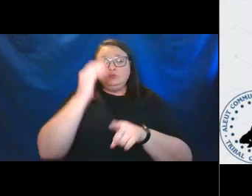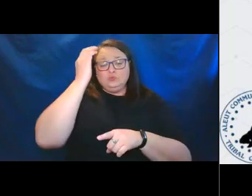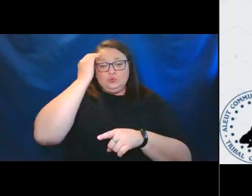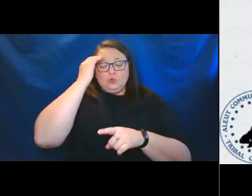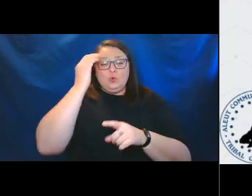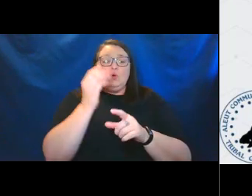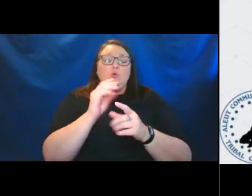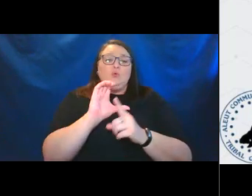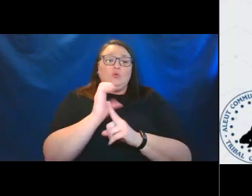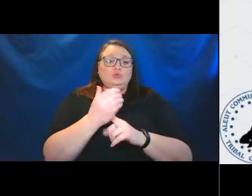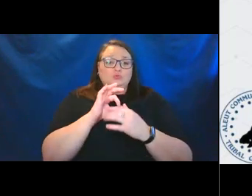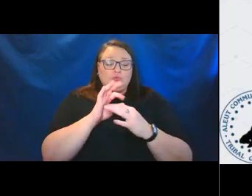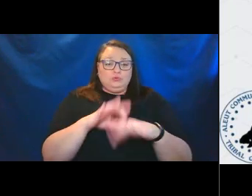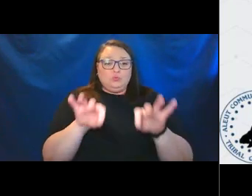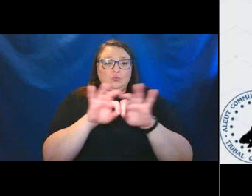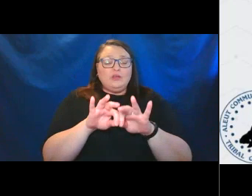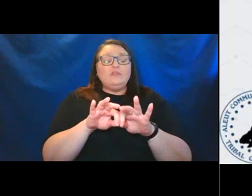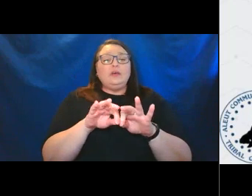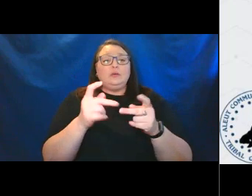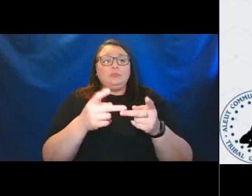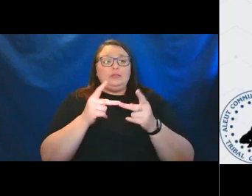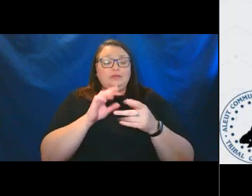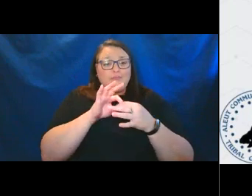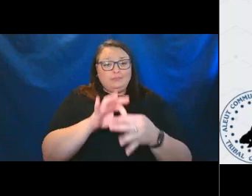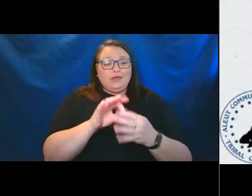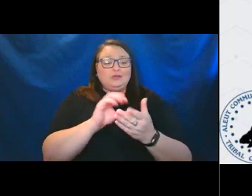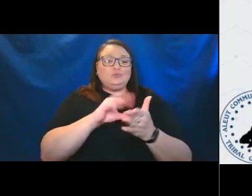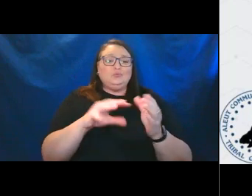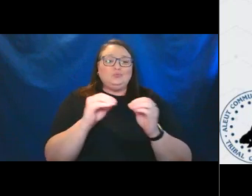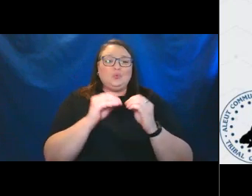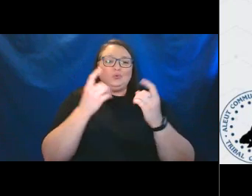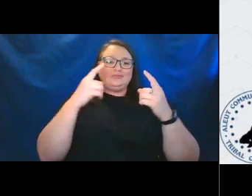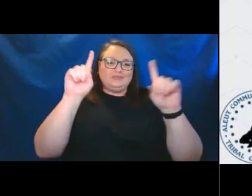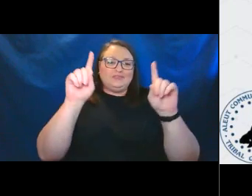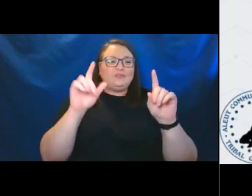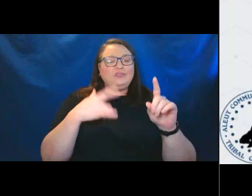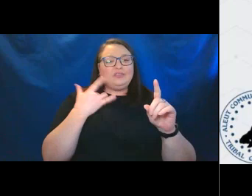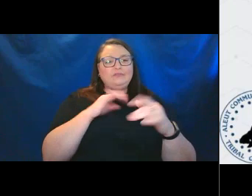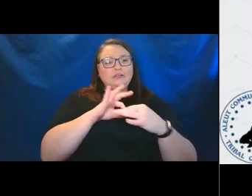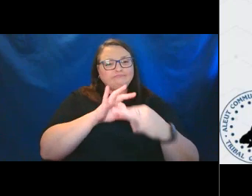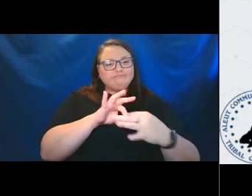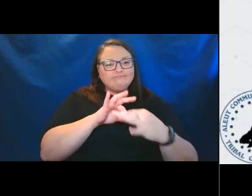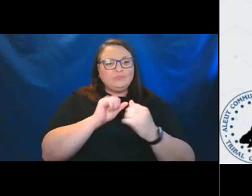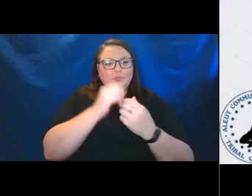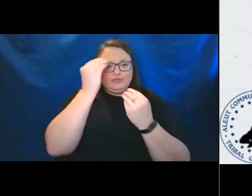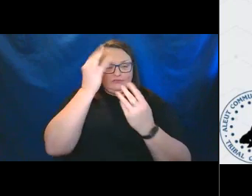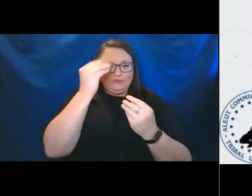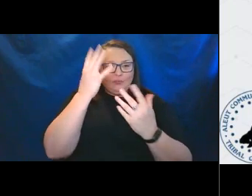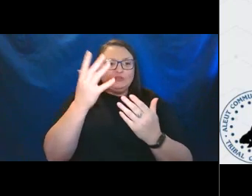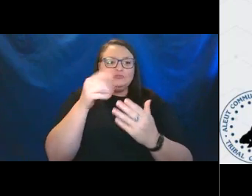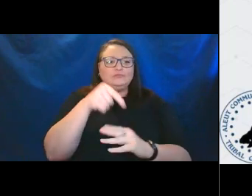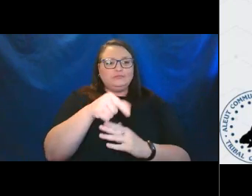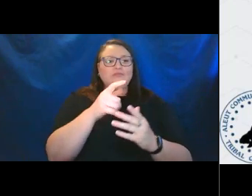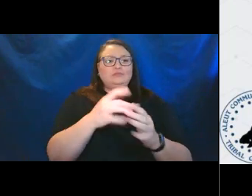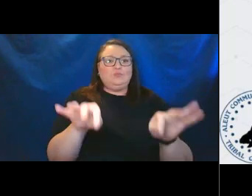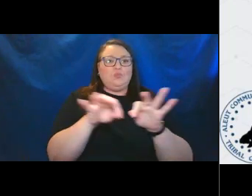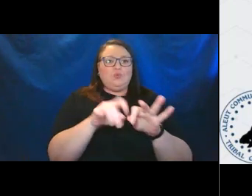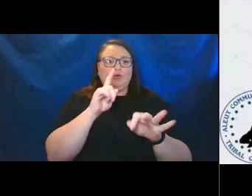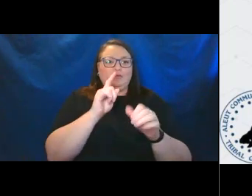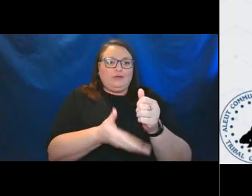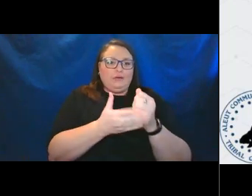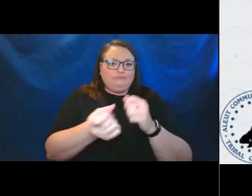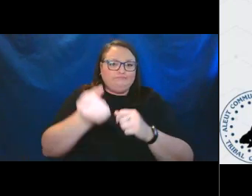place-based education models, our students are more successful because there is a relatability to the material that becomes essential for understanding, which further highlights